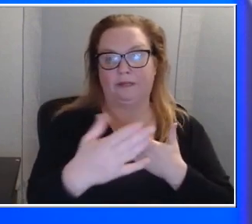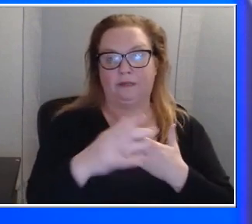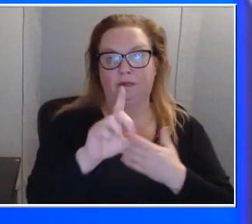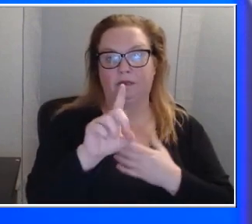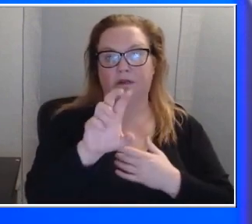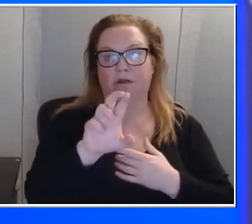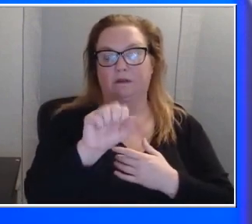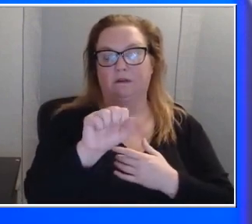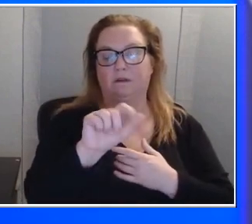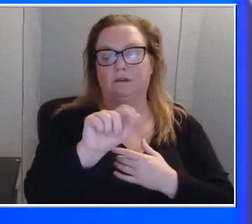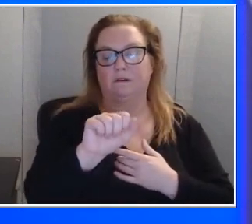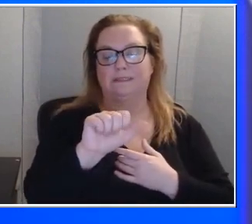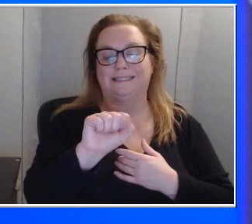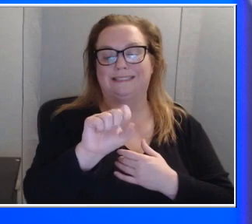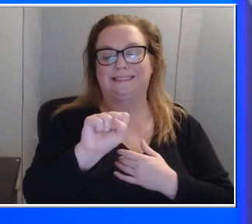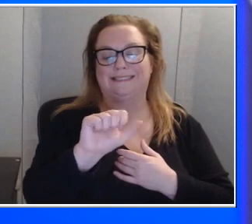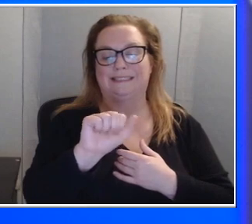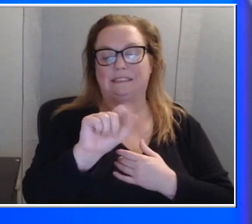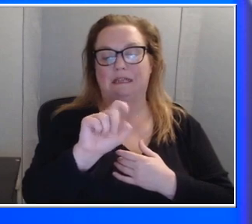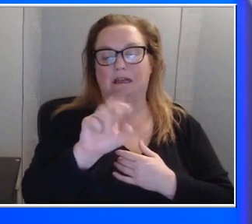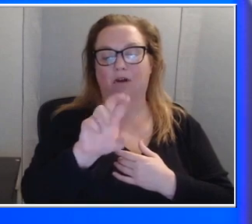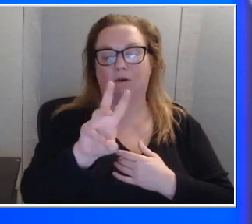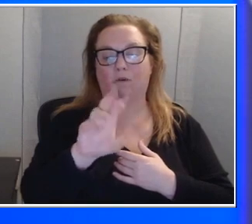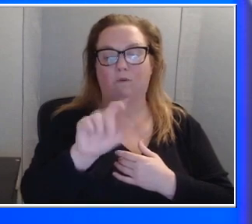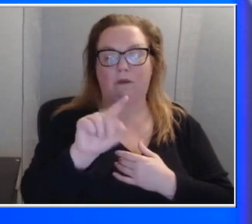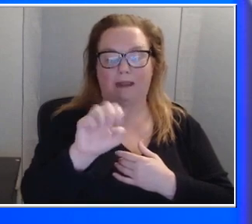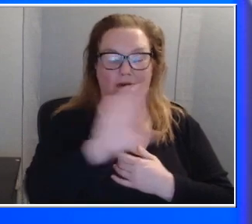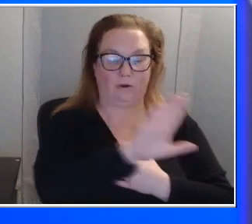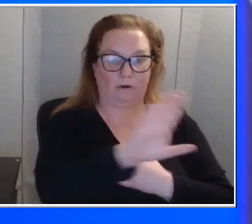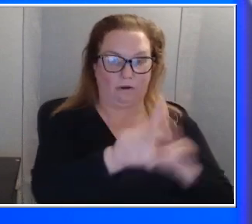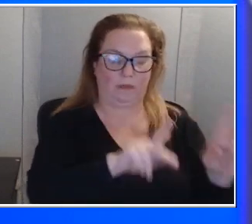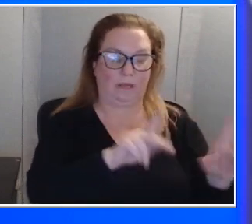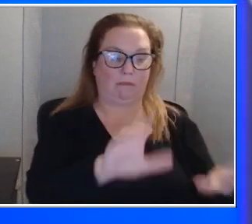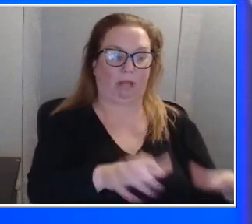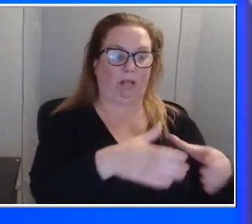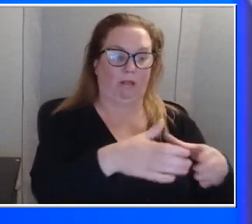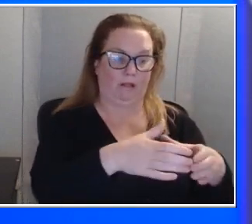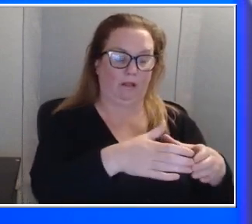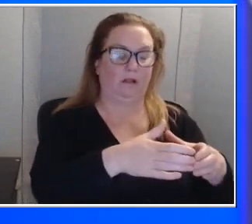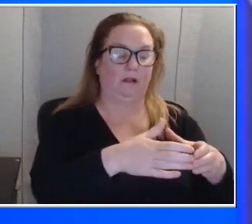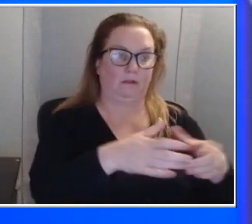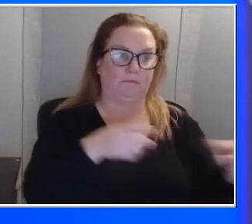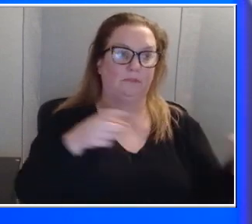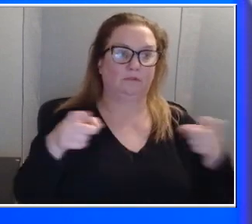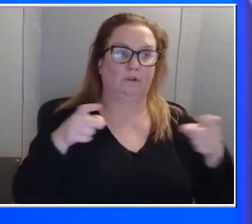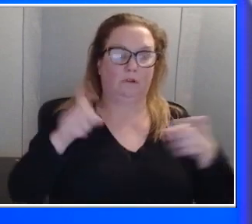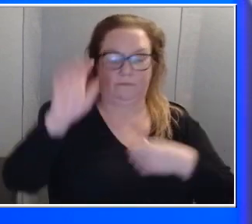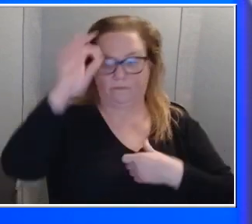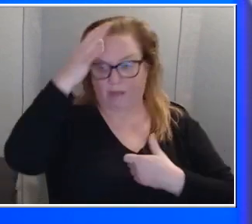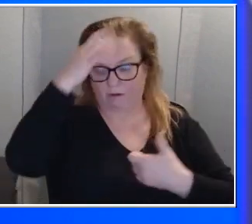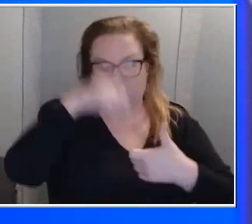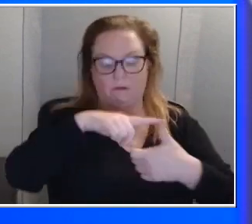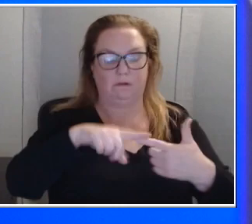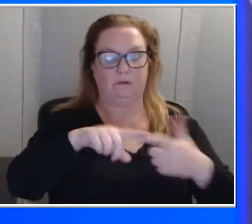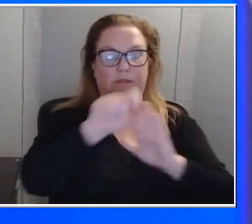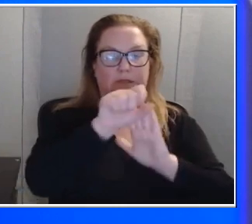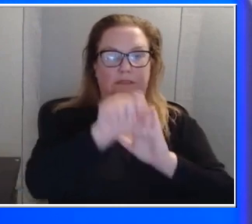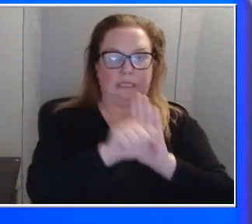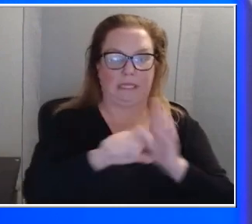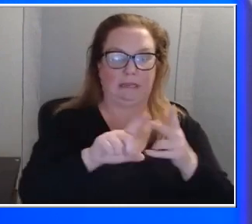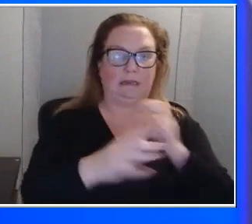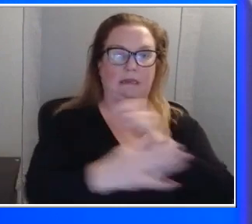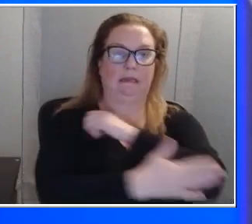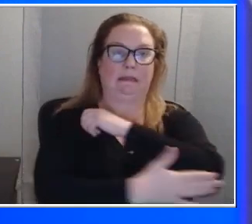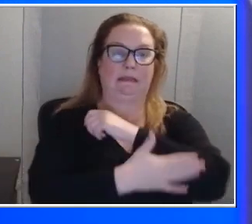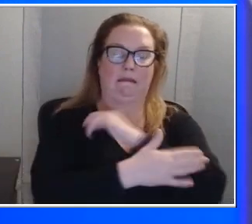and her people helped us to navigate those multiple jurisdictions, everything from federal, state, county